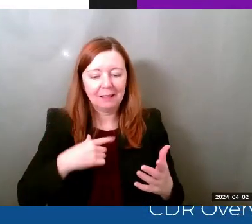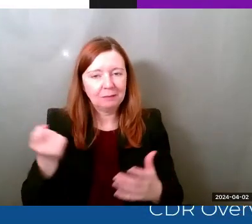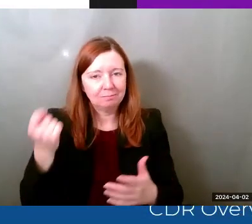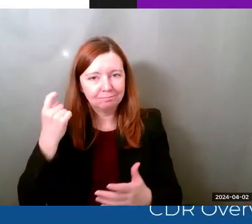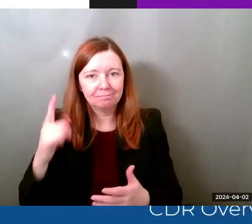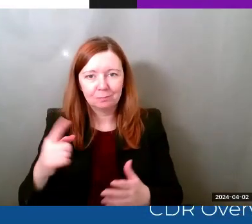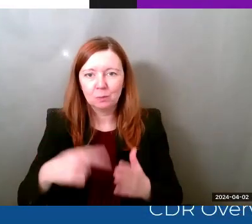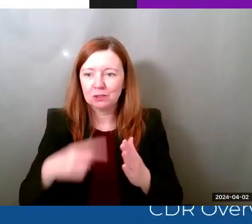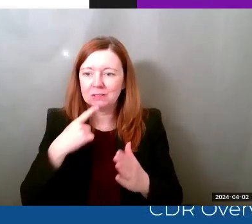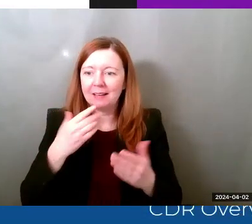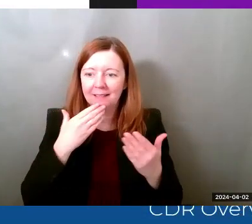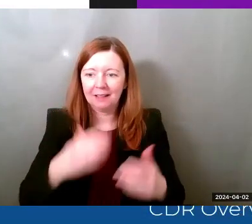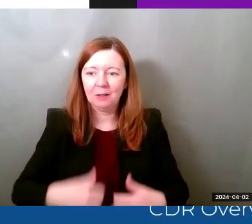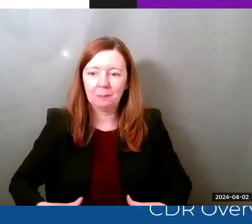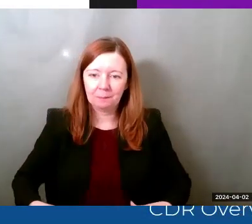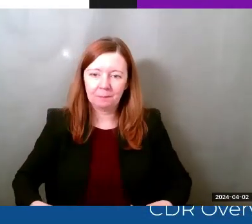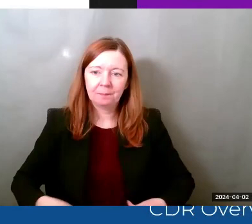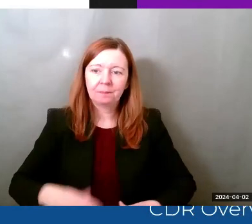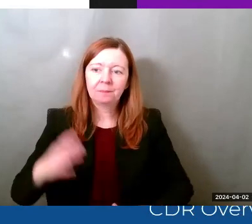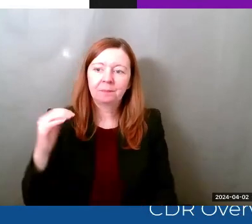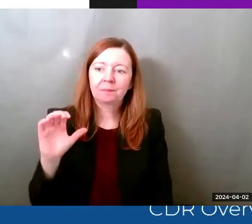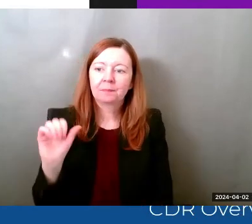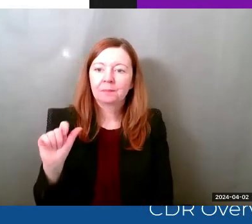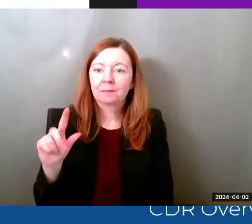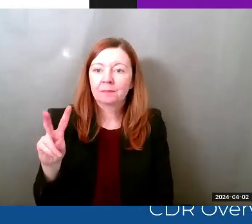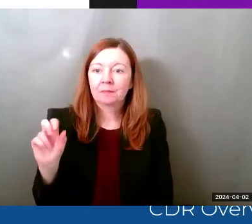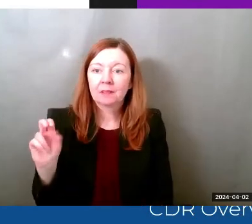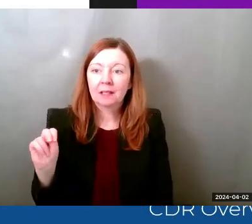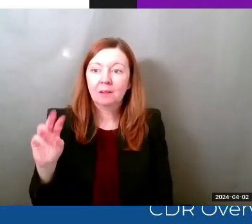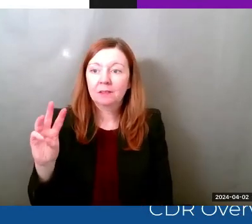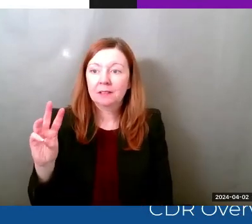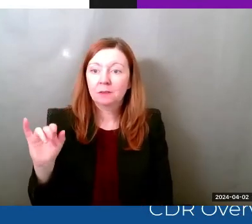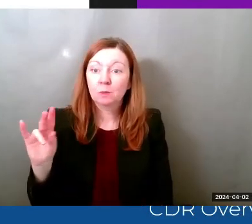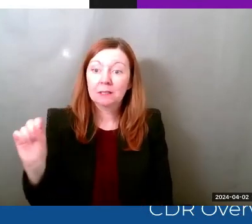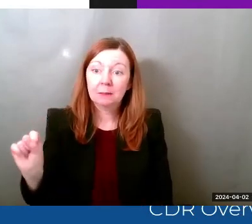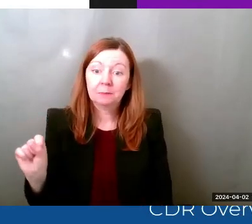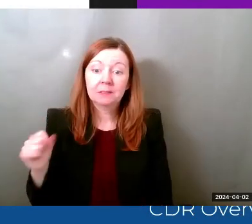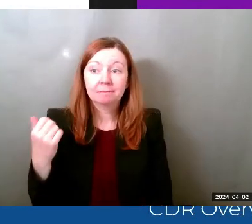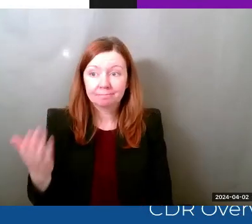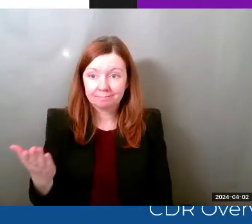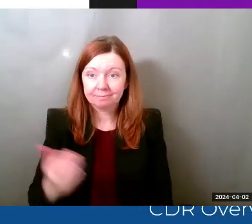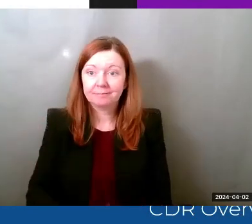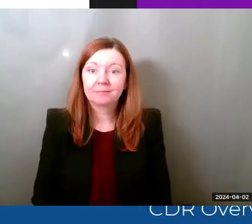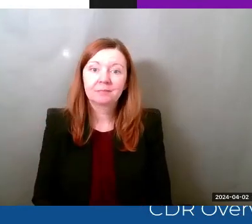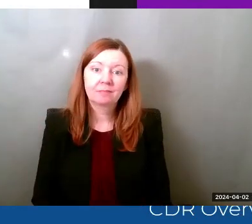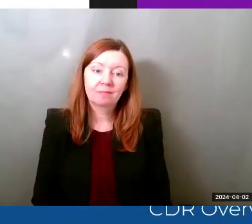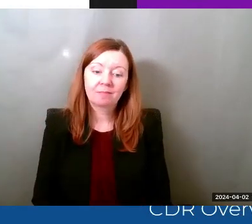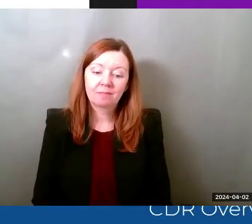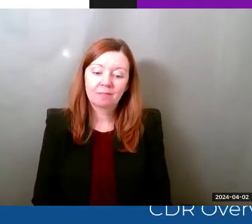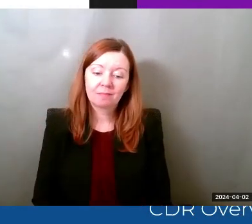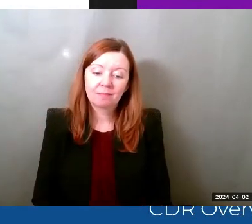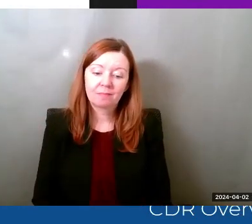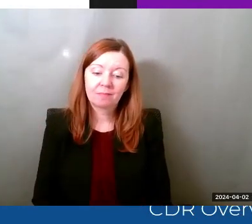gist. Thank you. We'll go to Calvin Williams. Calvin, you should be able to unmute at this time.